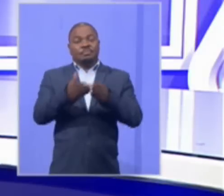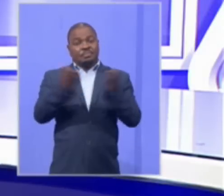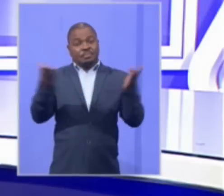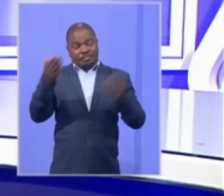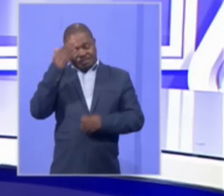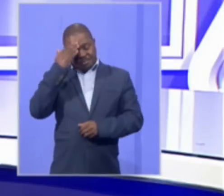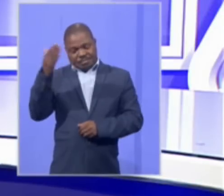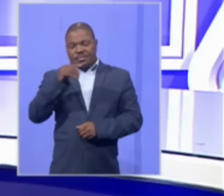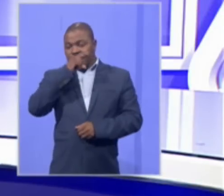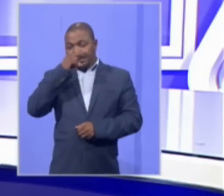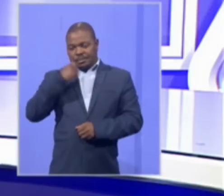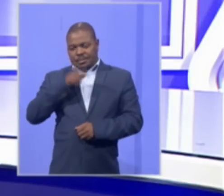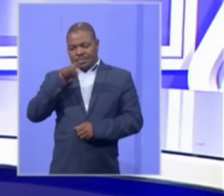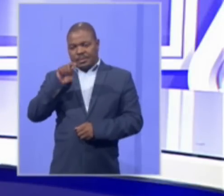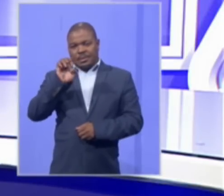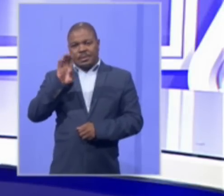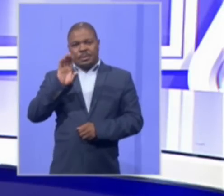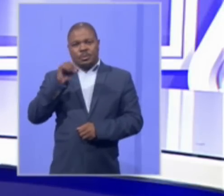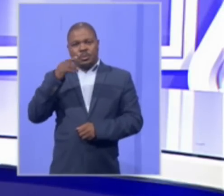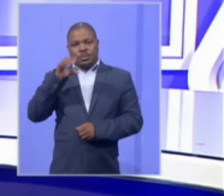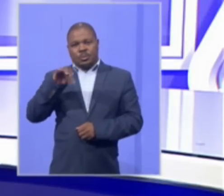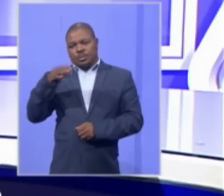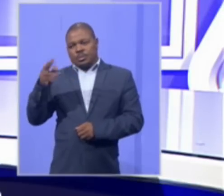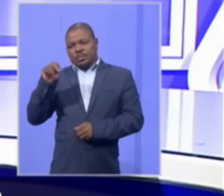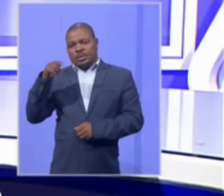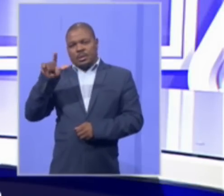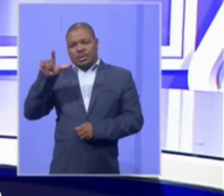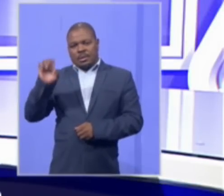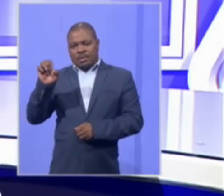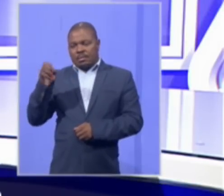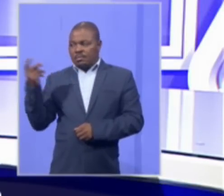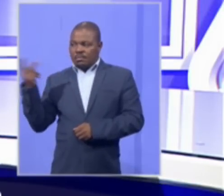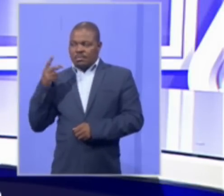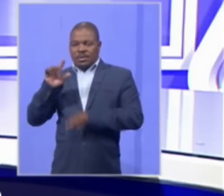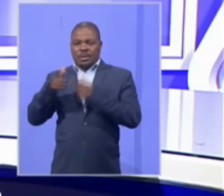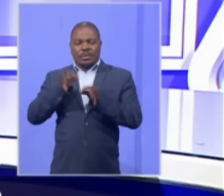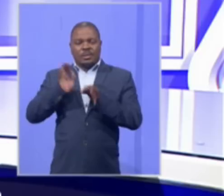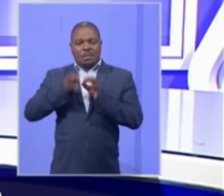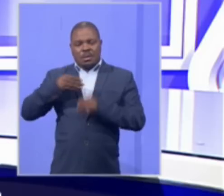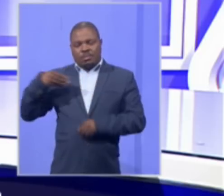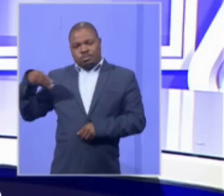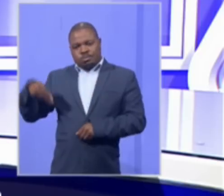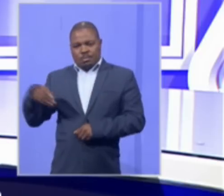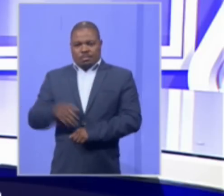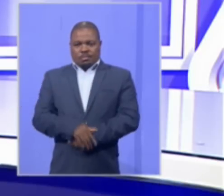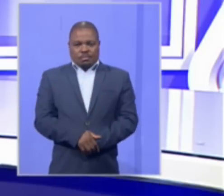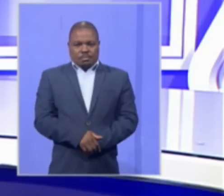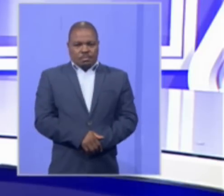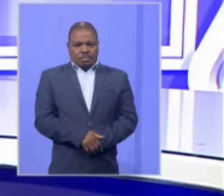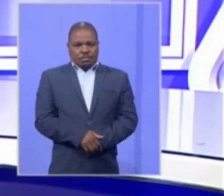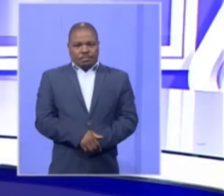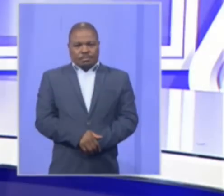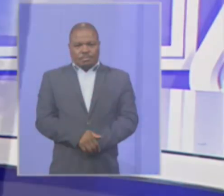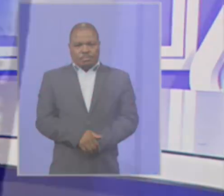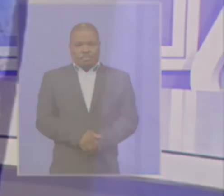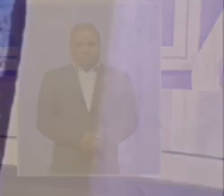Thobela ke Tebogongele gomme ke thušana le mofetoledi wa polelo ya diatla Augustine Letlalo.